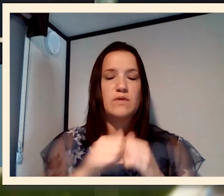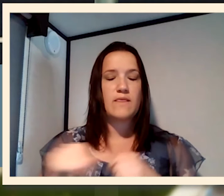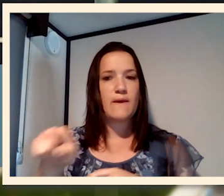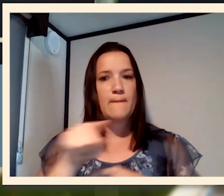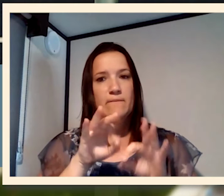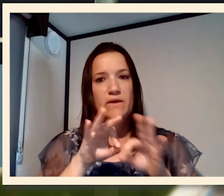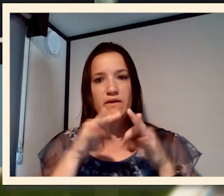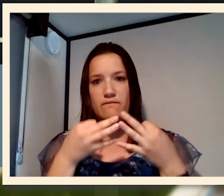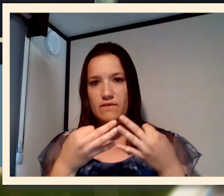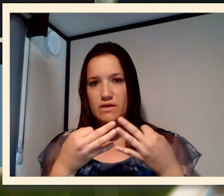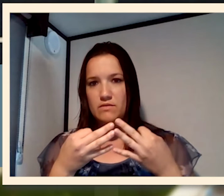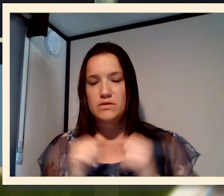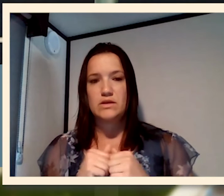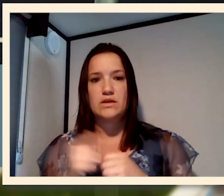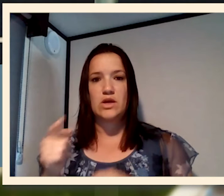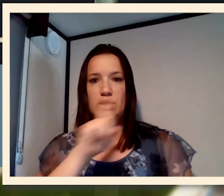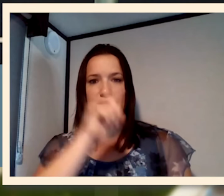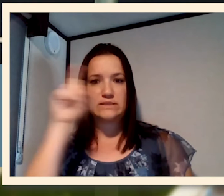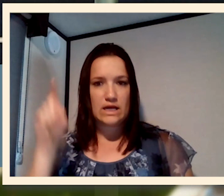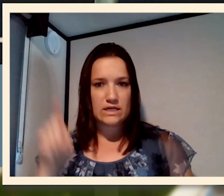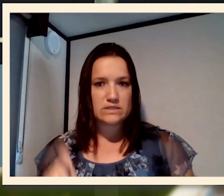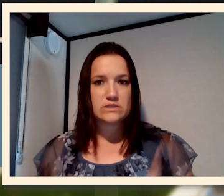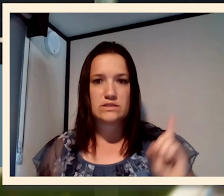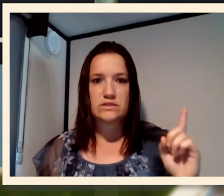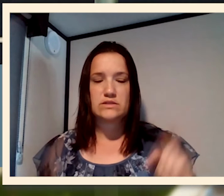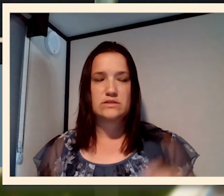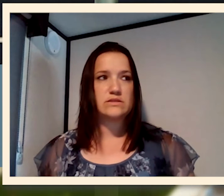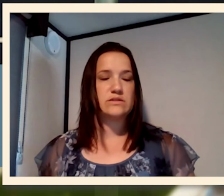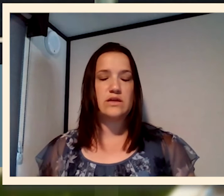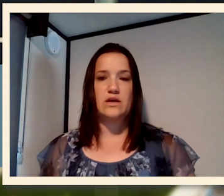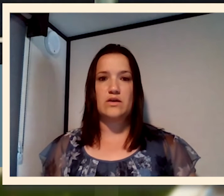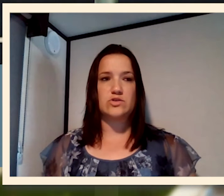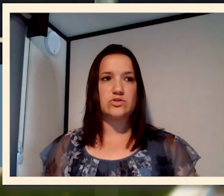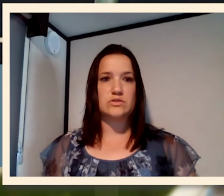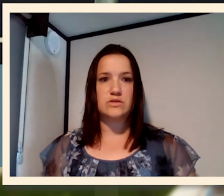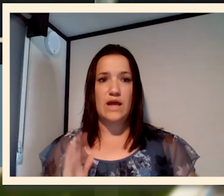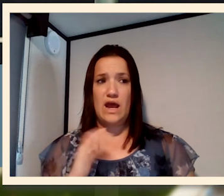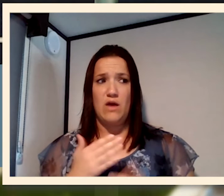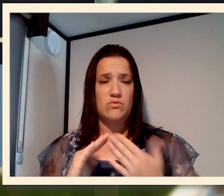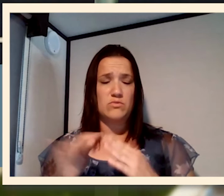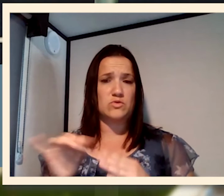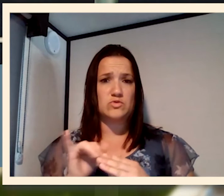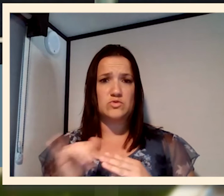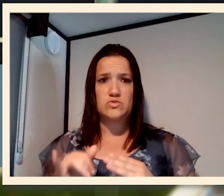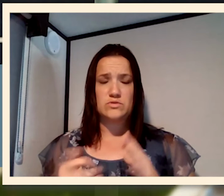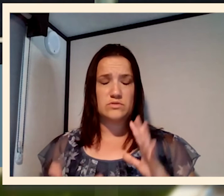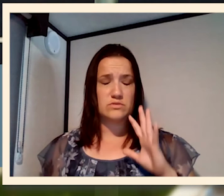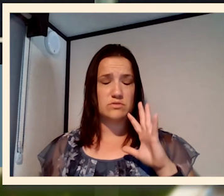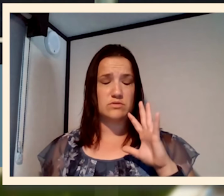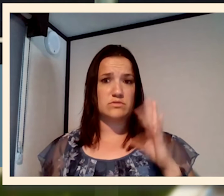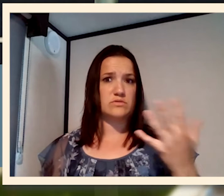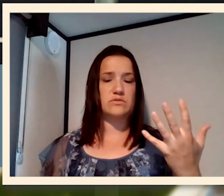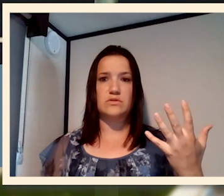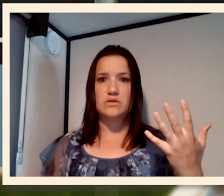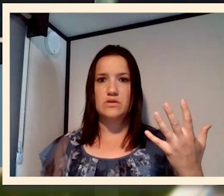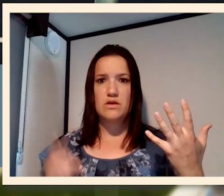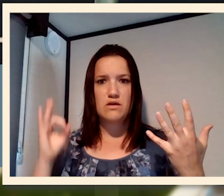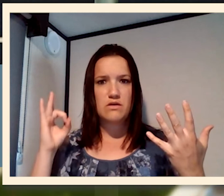of Texas and the nation and all the communities, including our community, that have just been devastated by